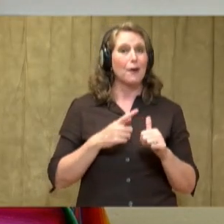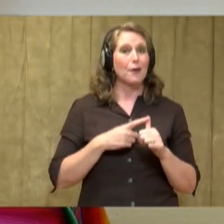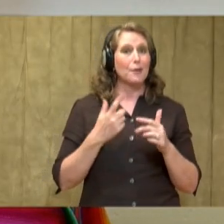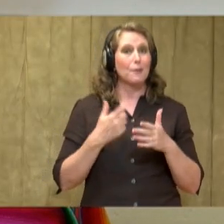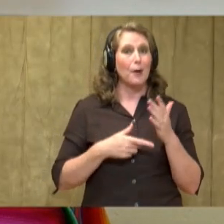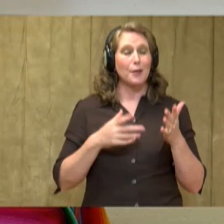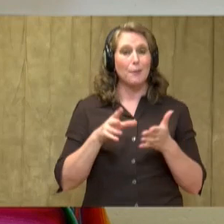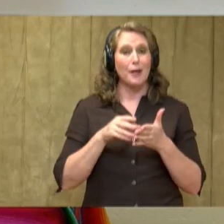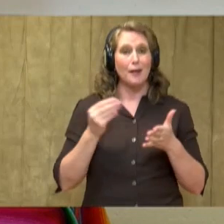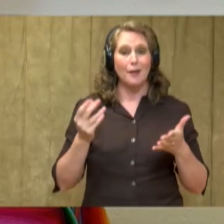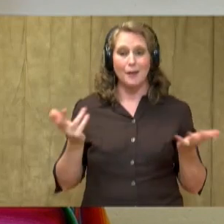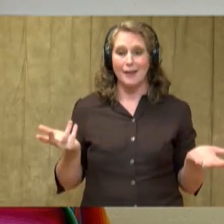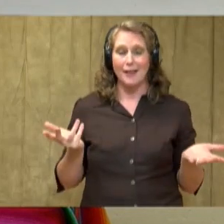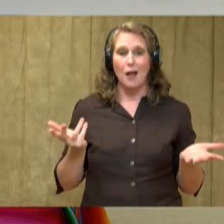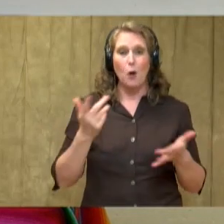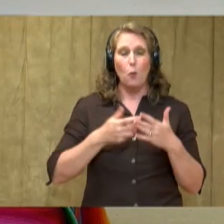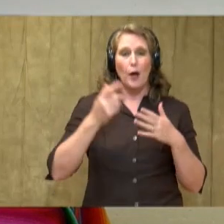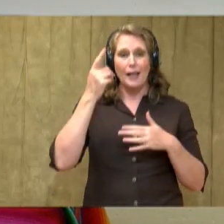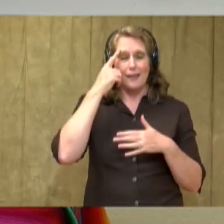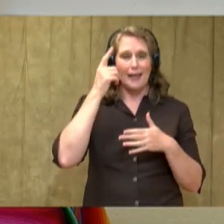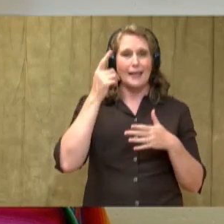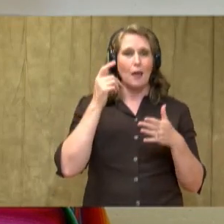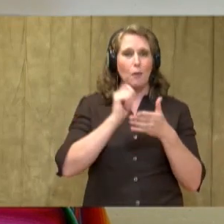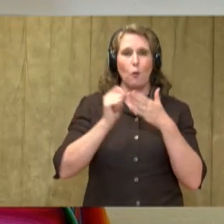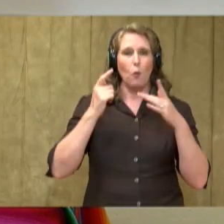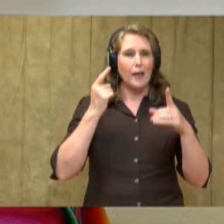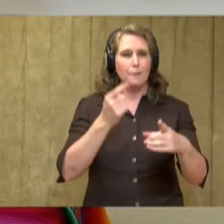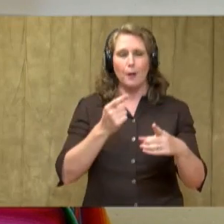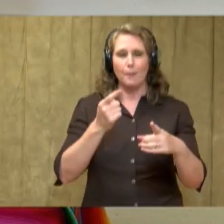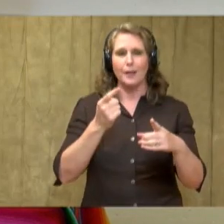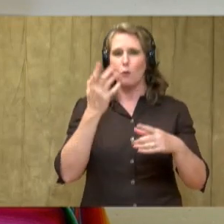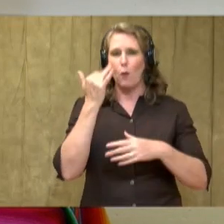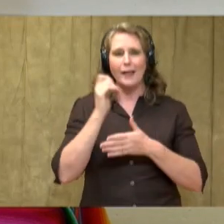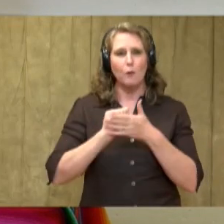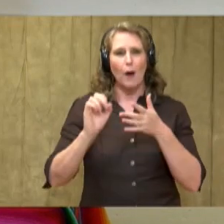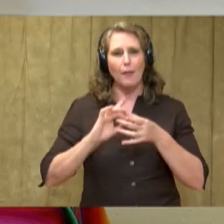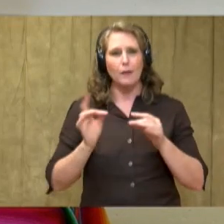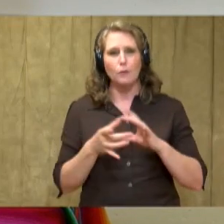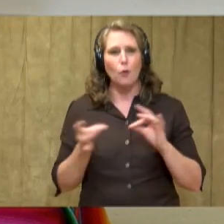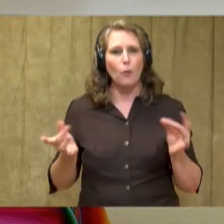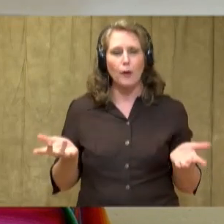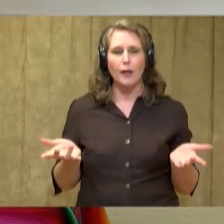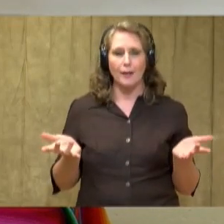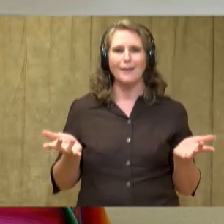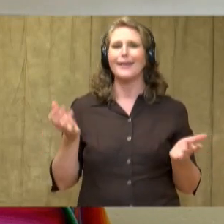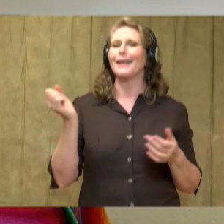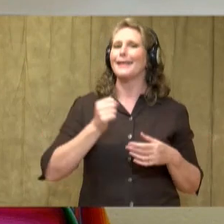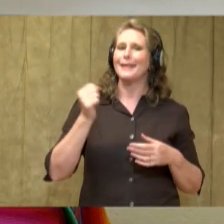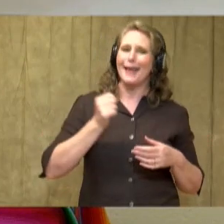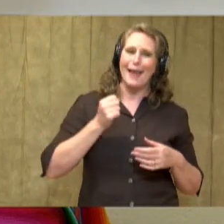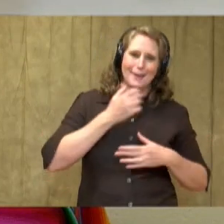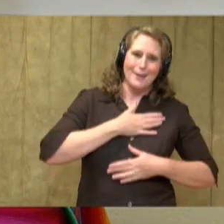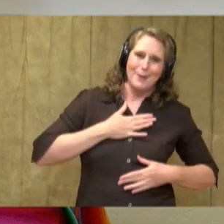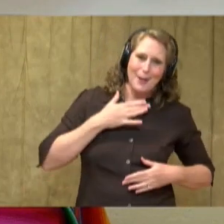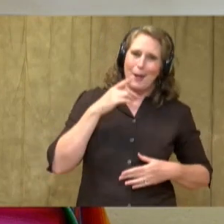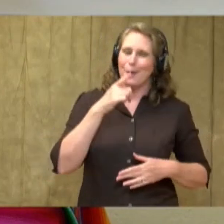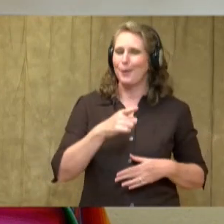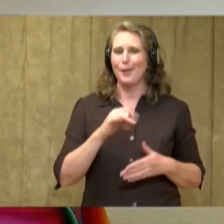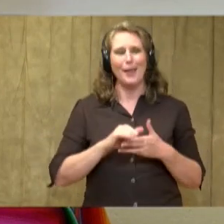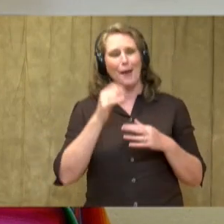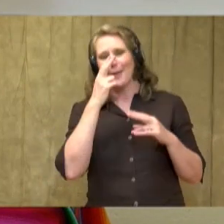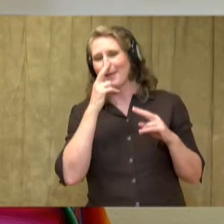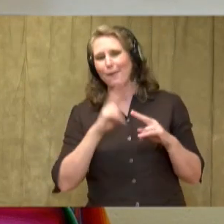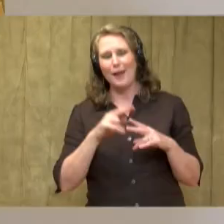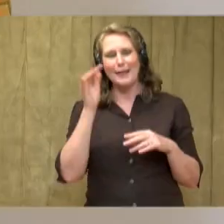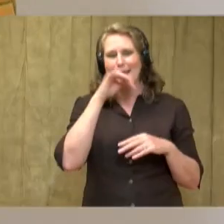first, okay, what do you think the author's purpose was for this story? Yes, to entertain. That was just a